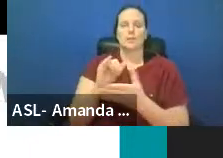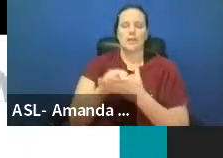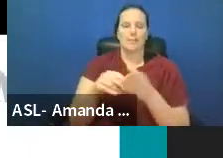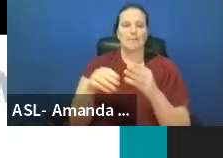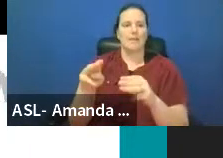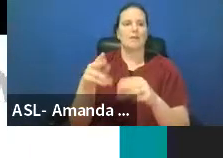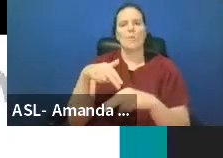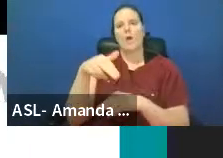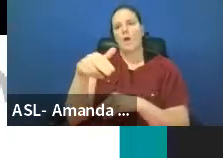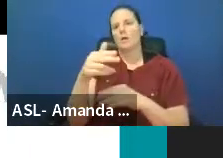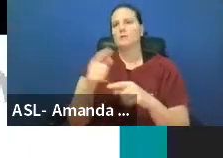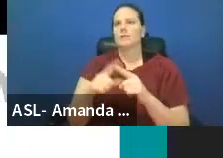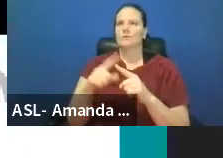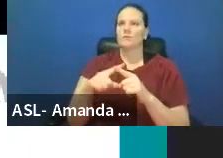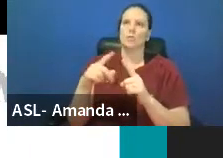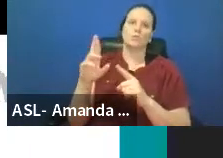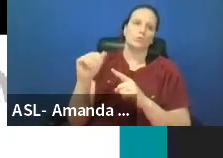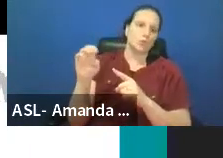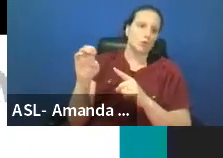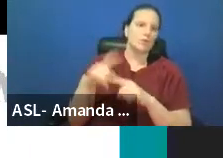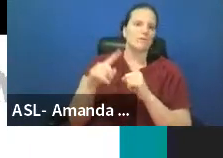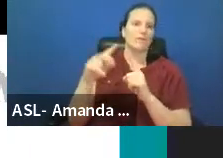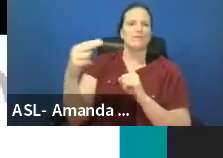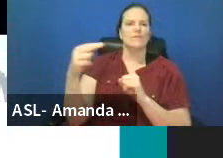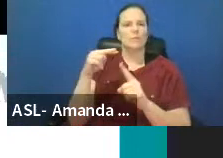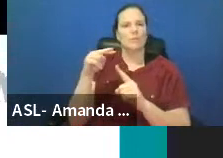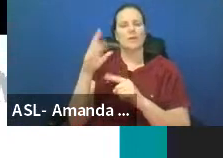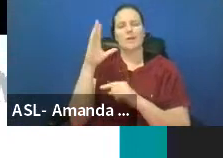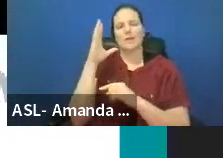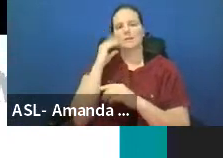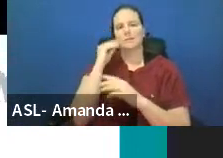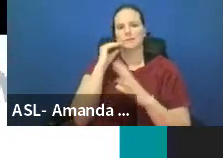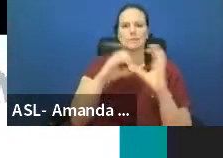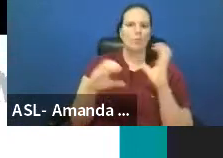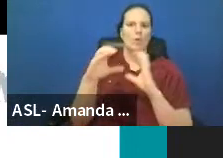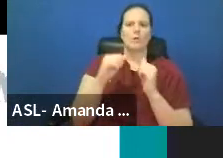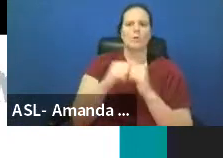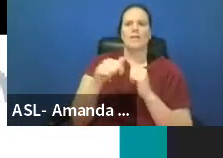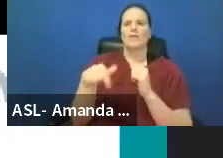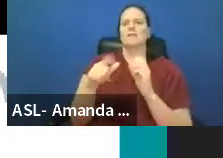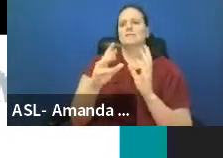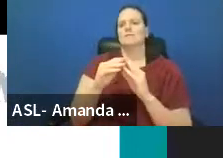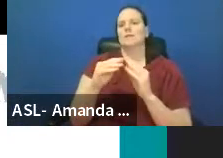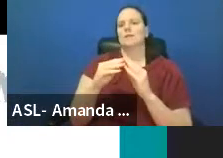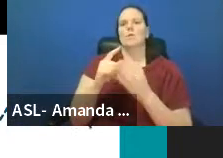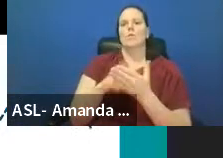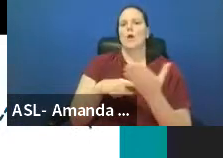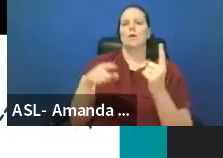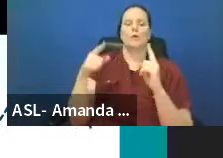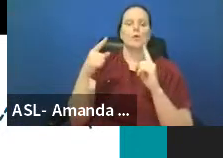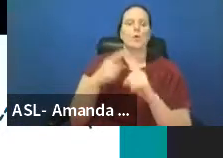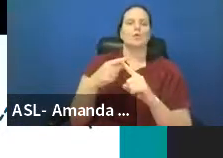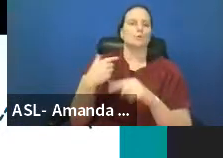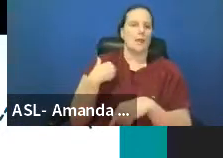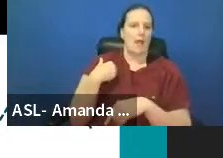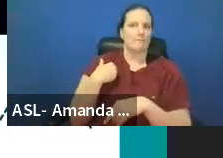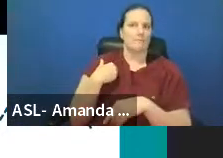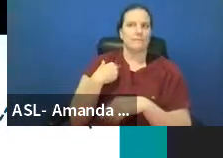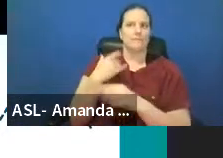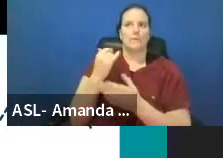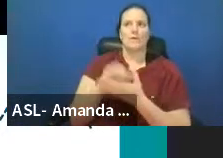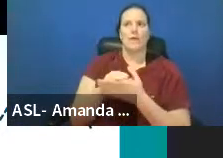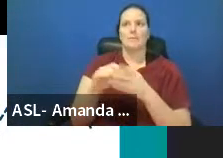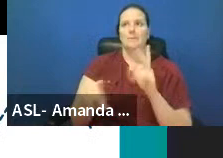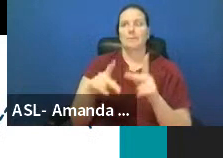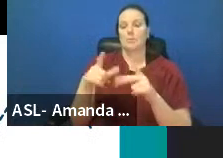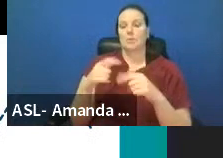routes, different viewpoints, and to really explore as we go through these meetings what aims and goals we will have for the people